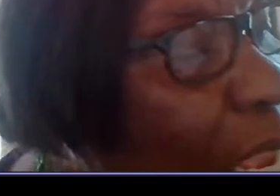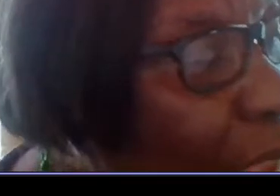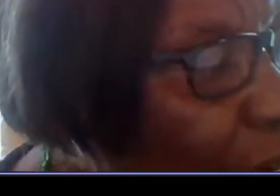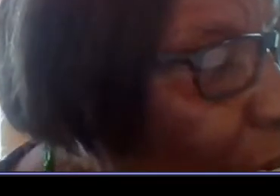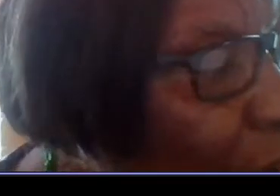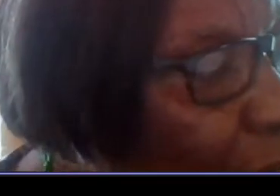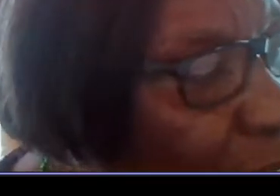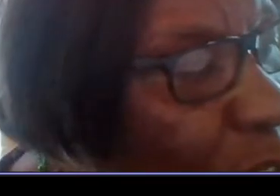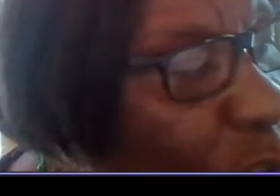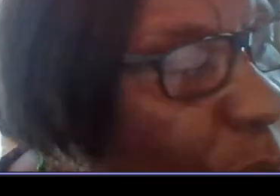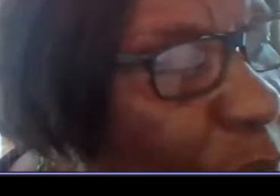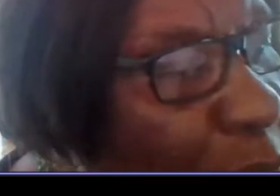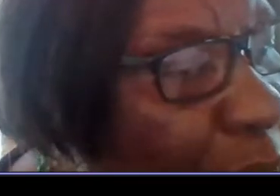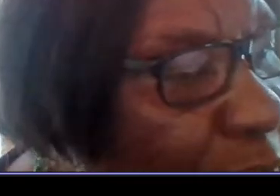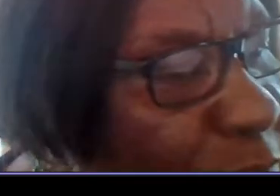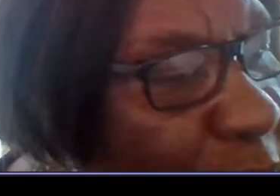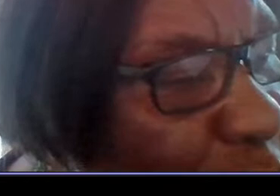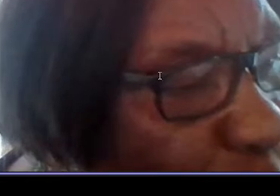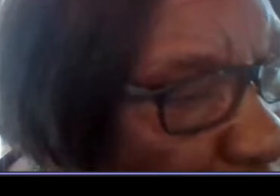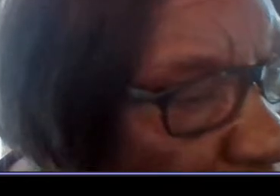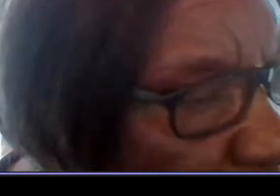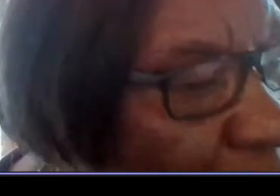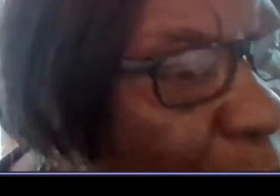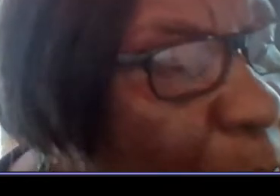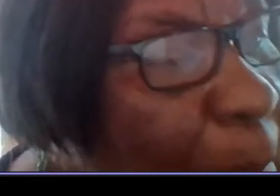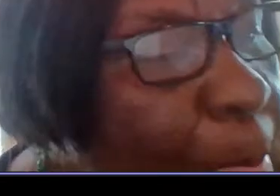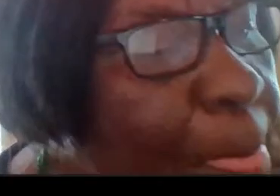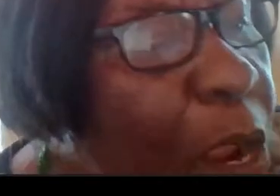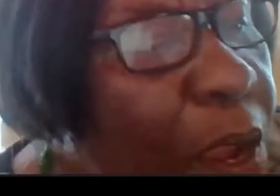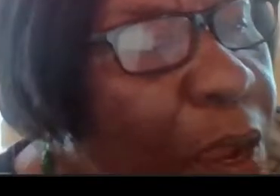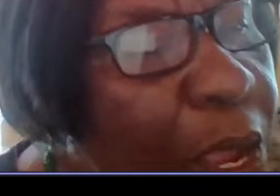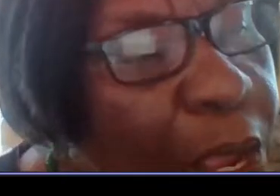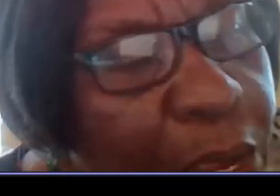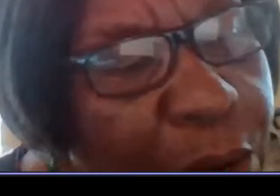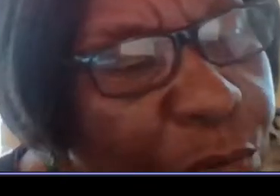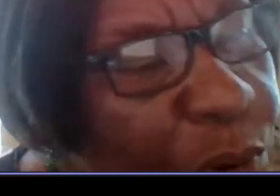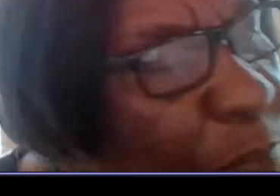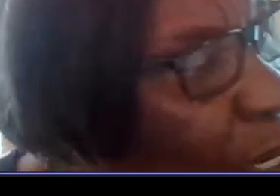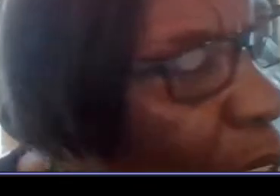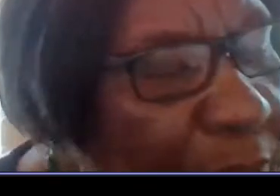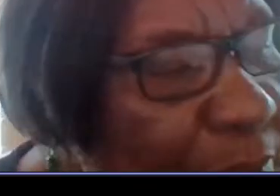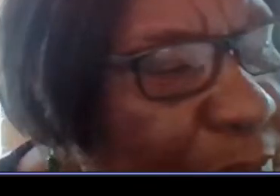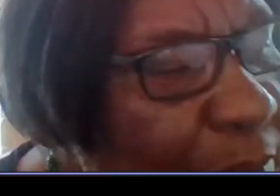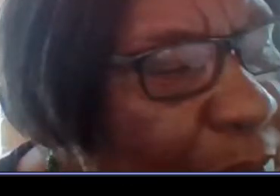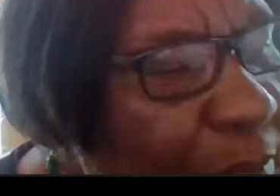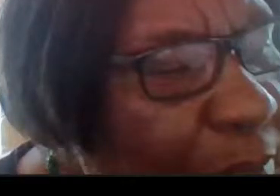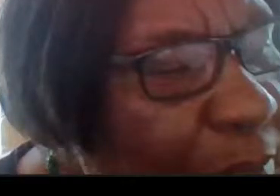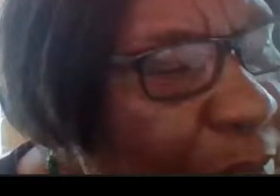camps eradicated during the current financial year will be